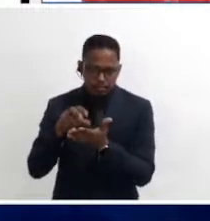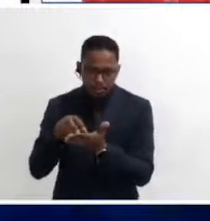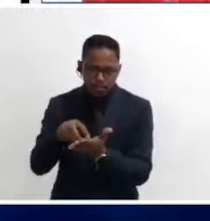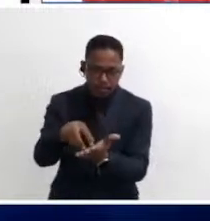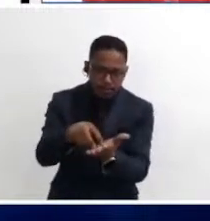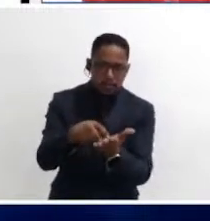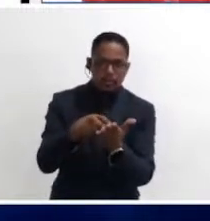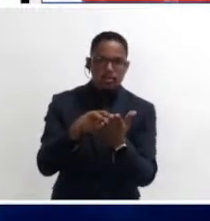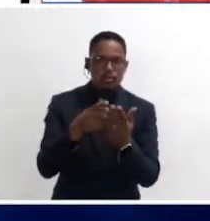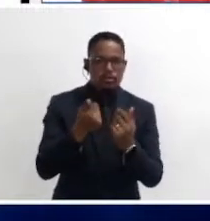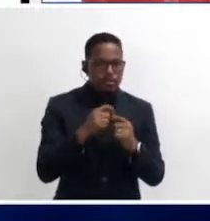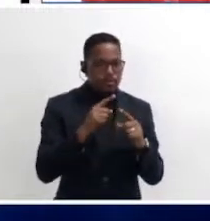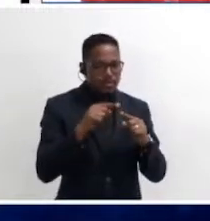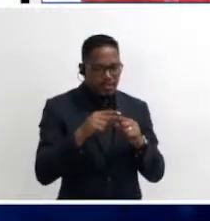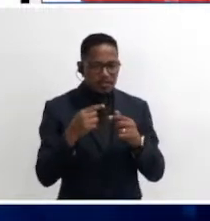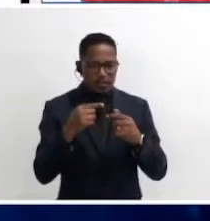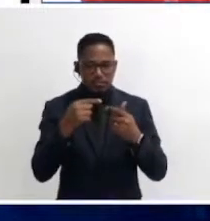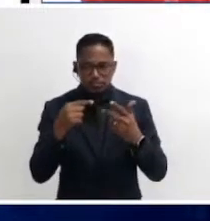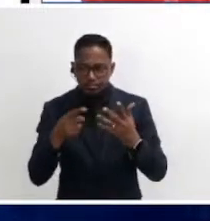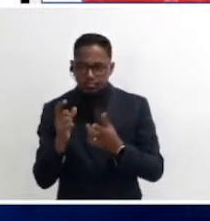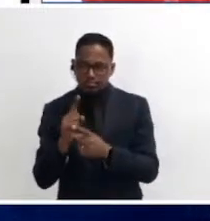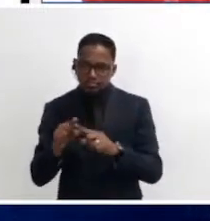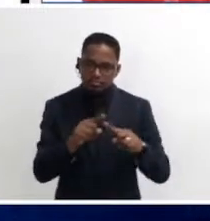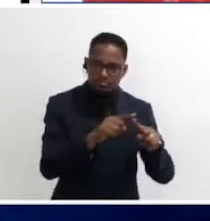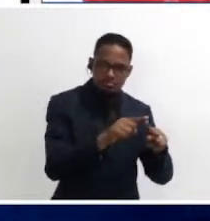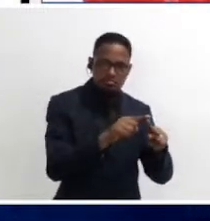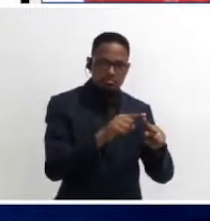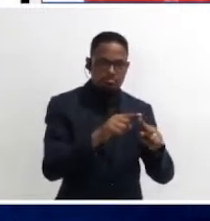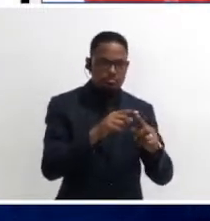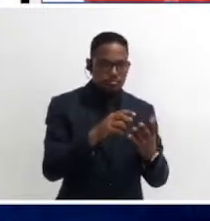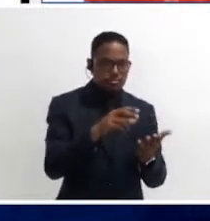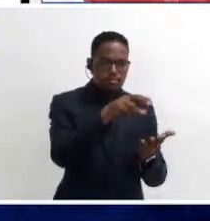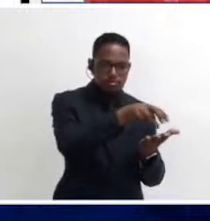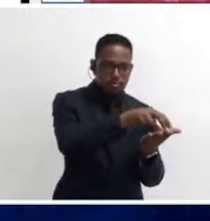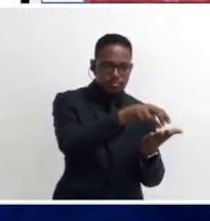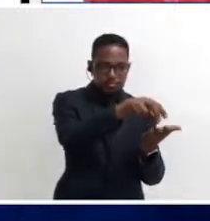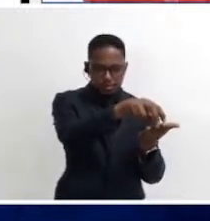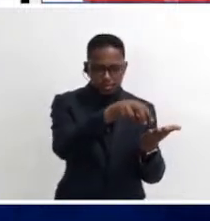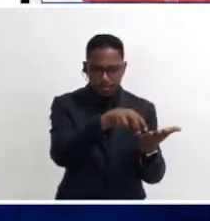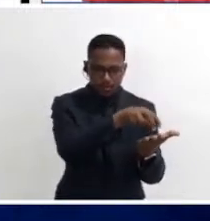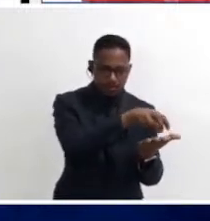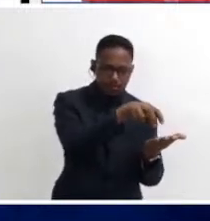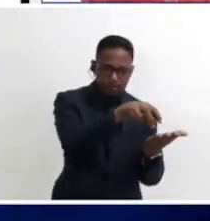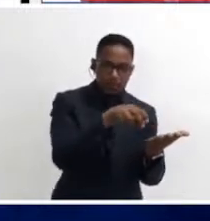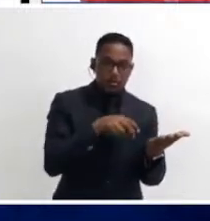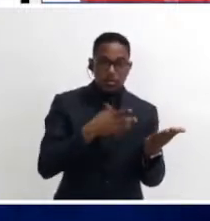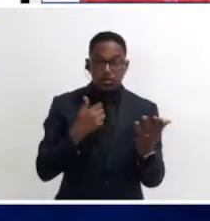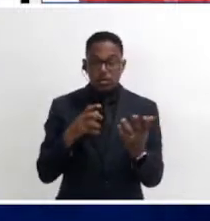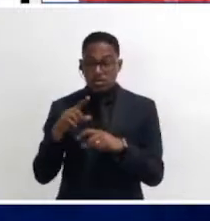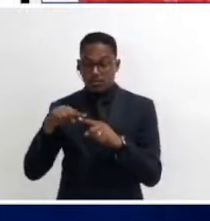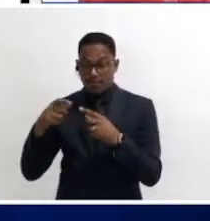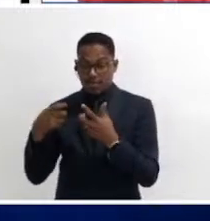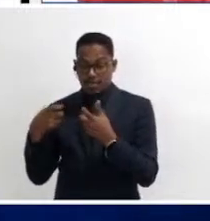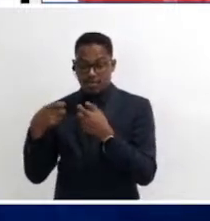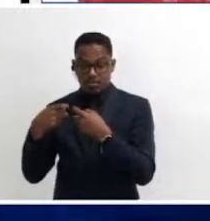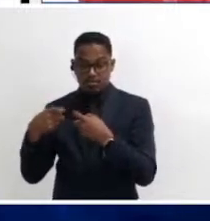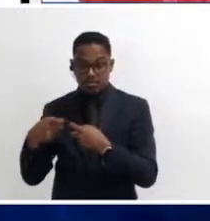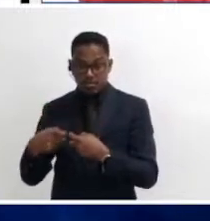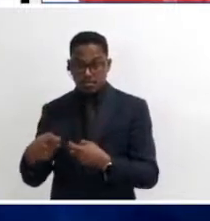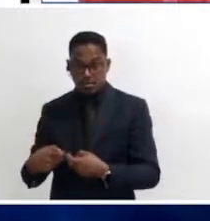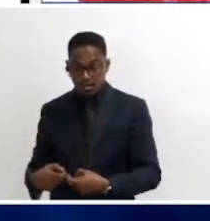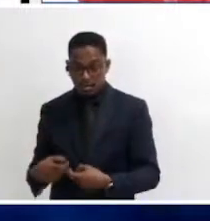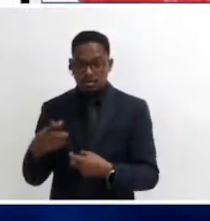patterning, etching, and deposition to be able to create both the transistors and